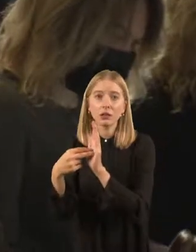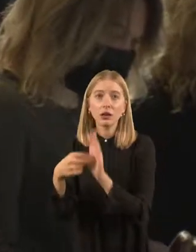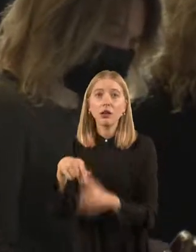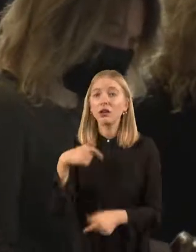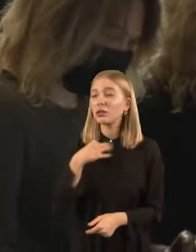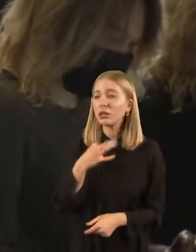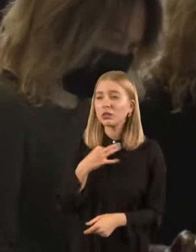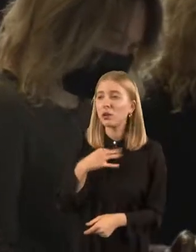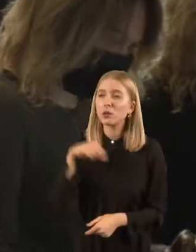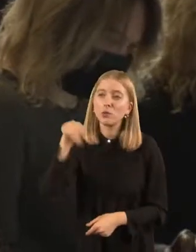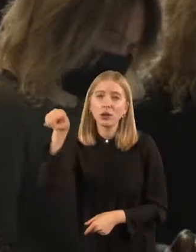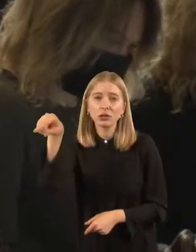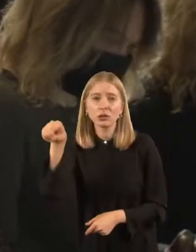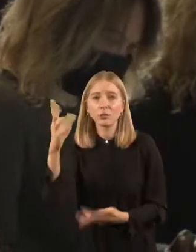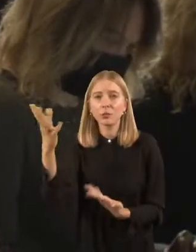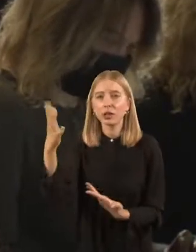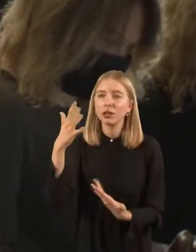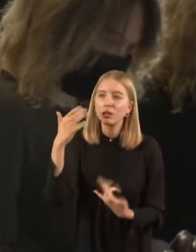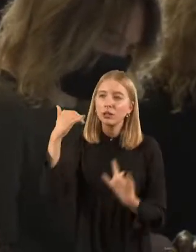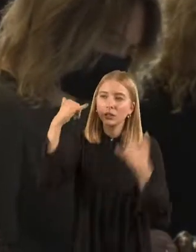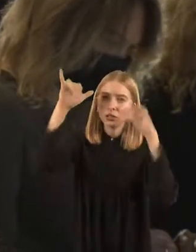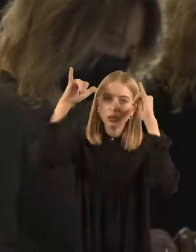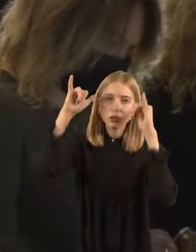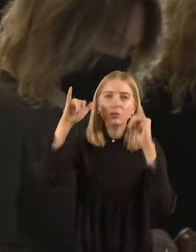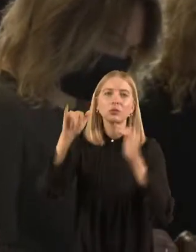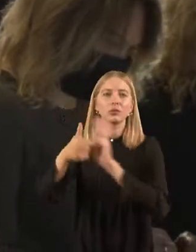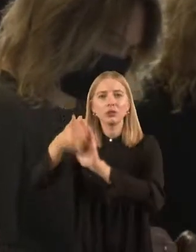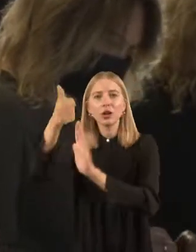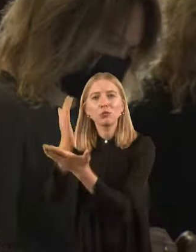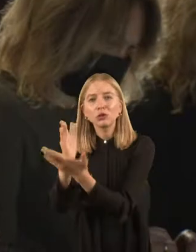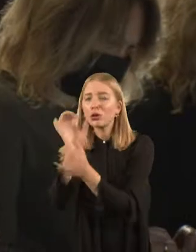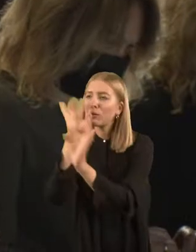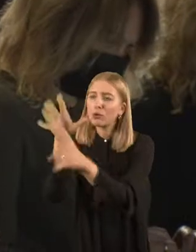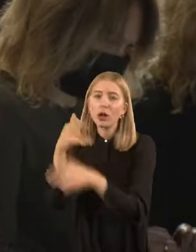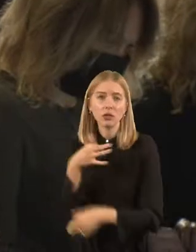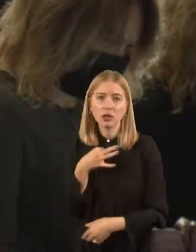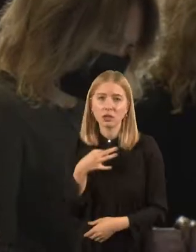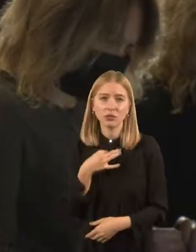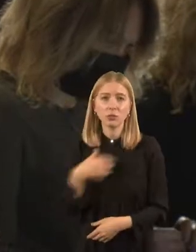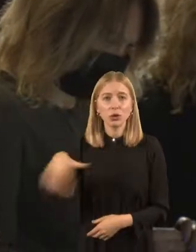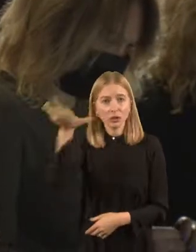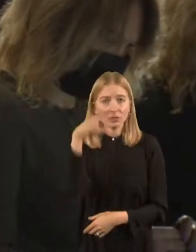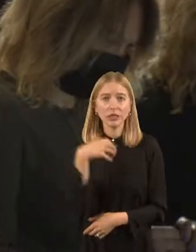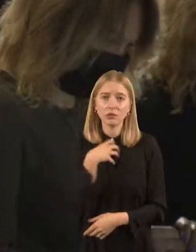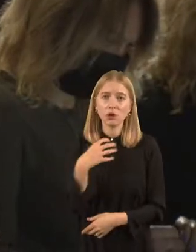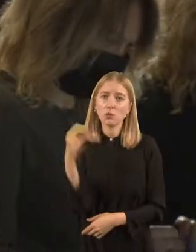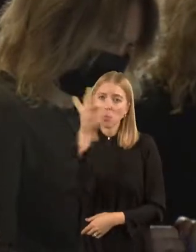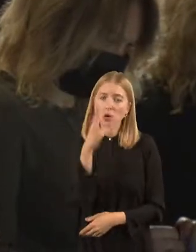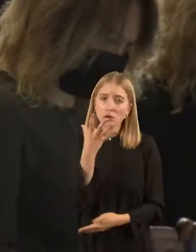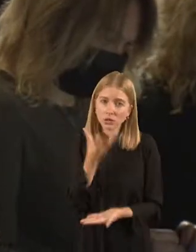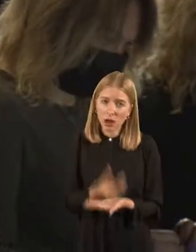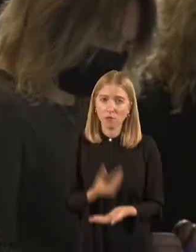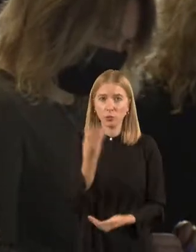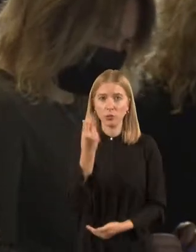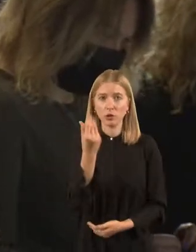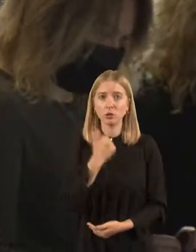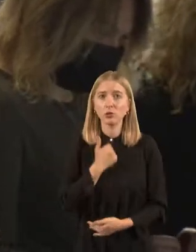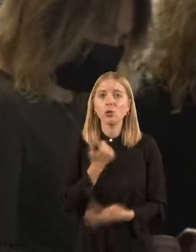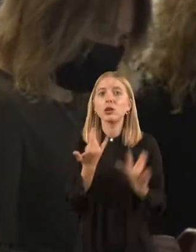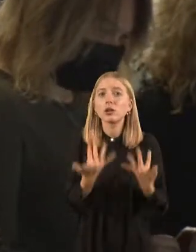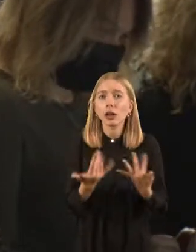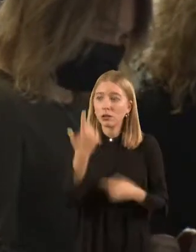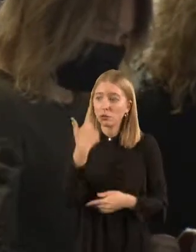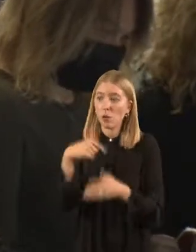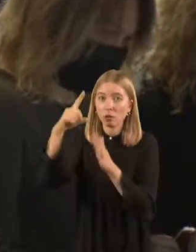to buy products, and they don't care whether those products are greener, more organic, or